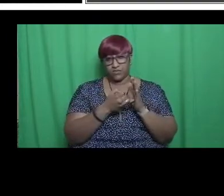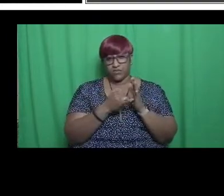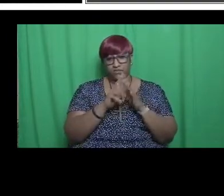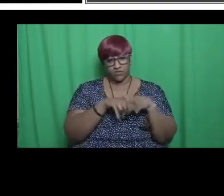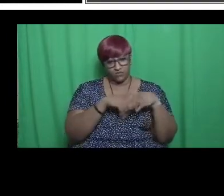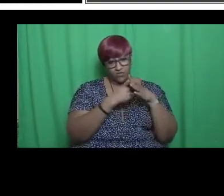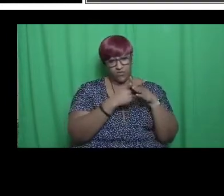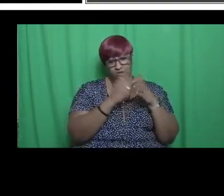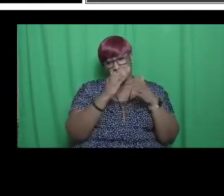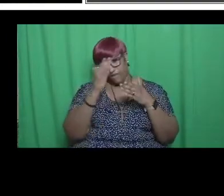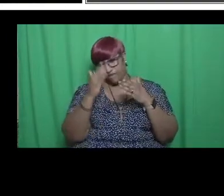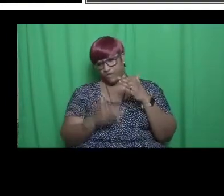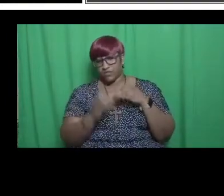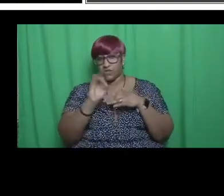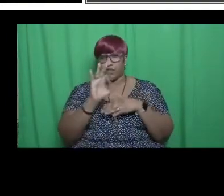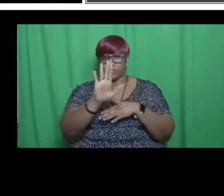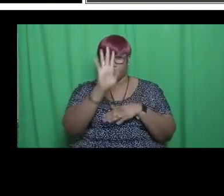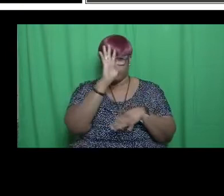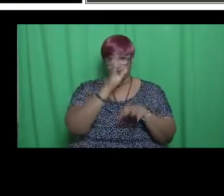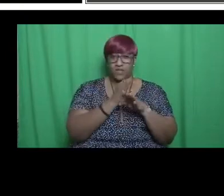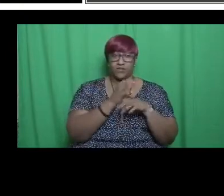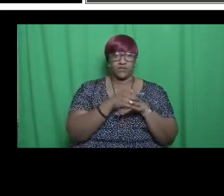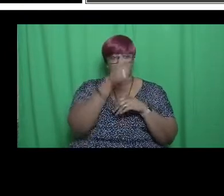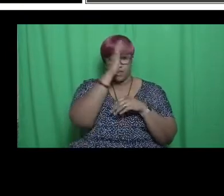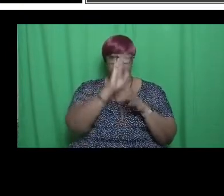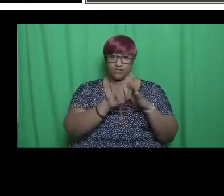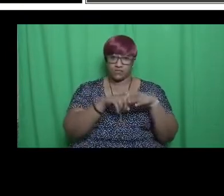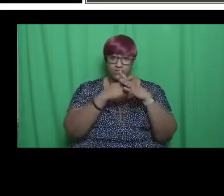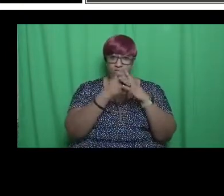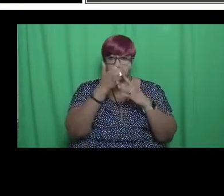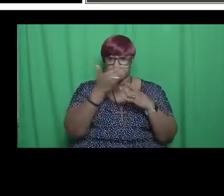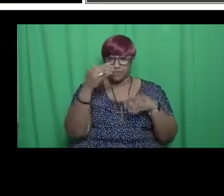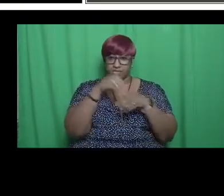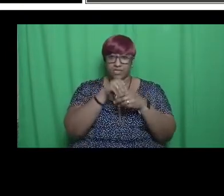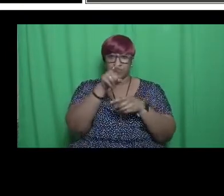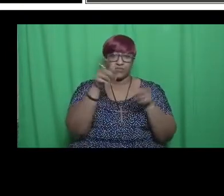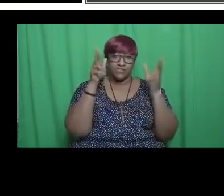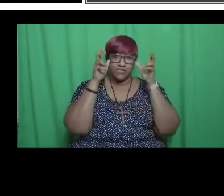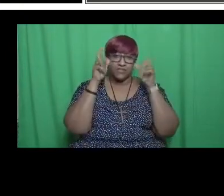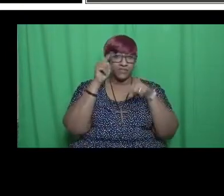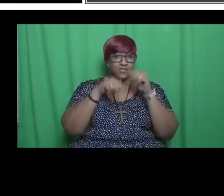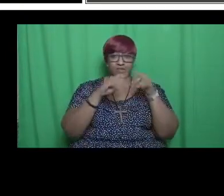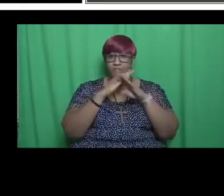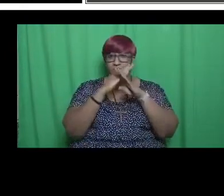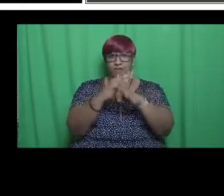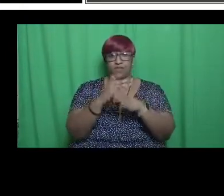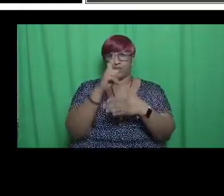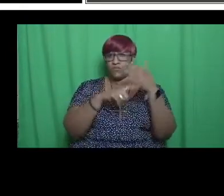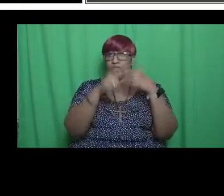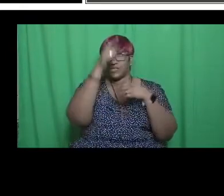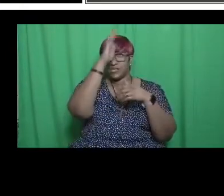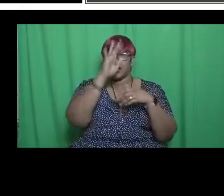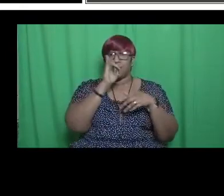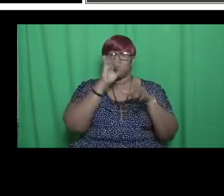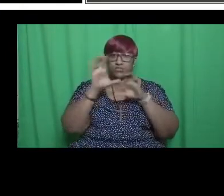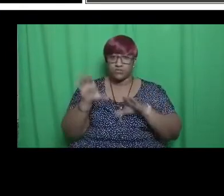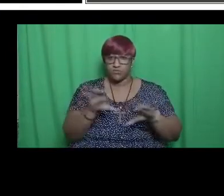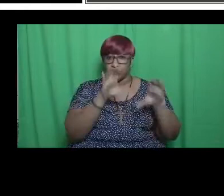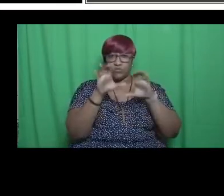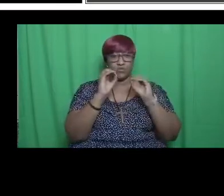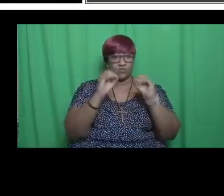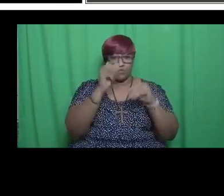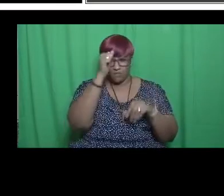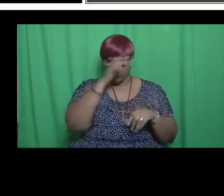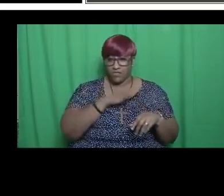the finisher. Let me tell somebody, if God started something in you, no devil out of hell can block what God is doing. No man